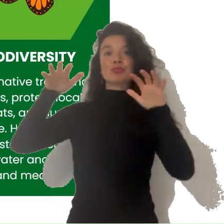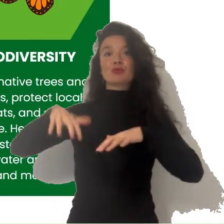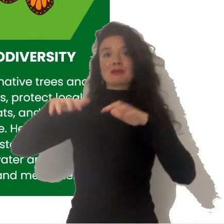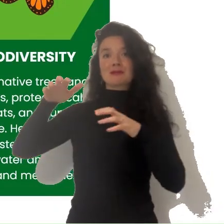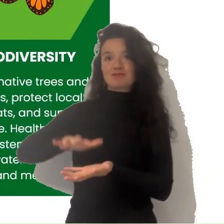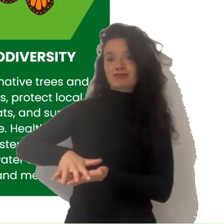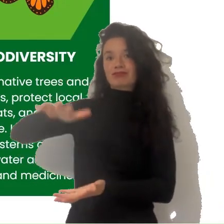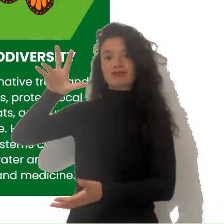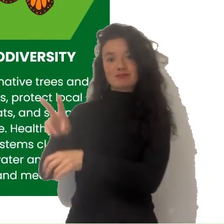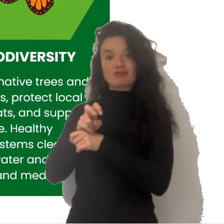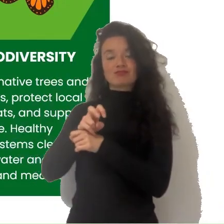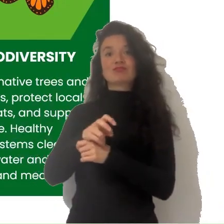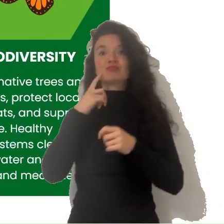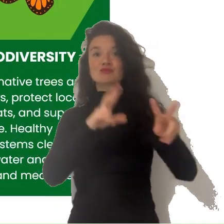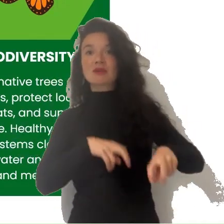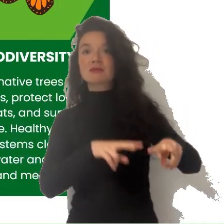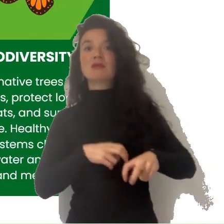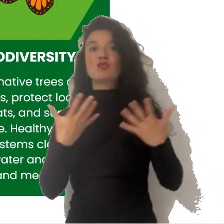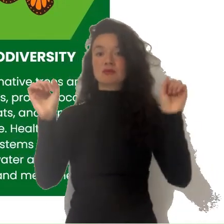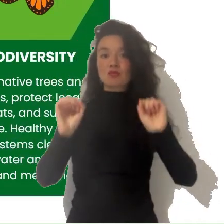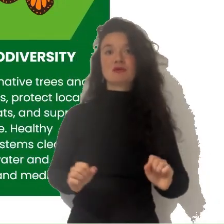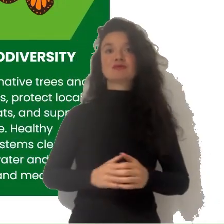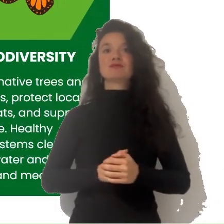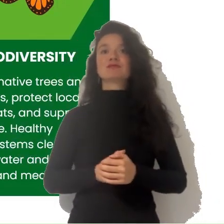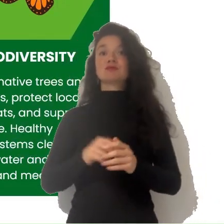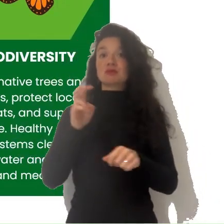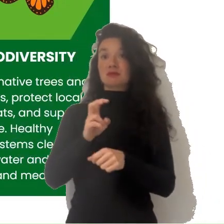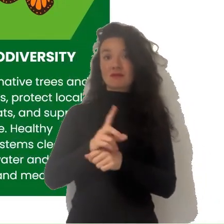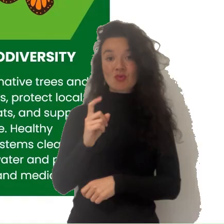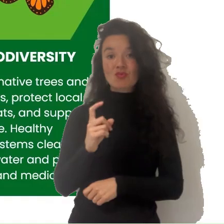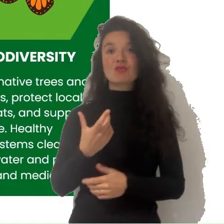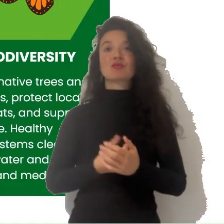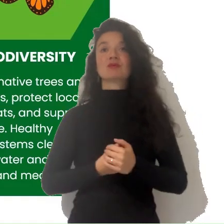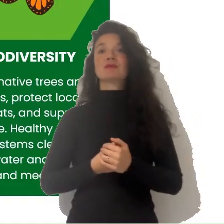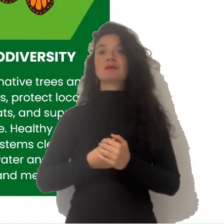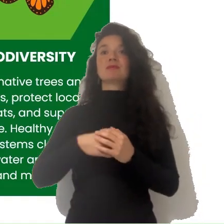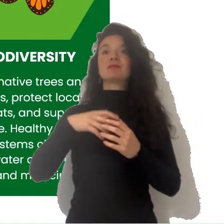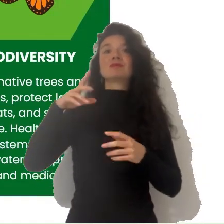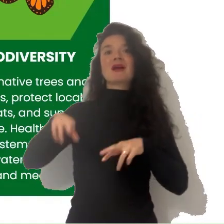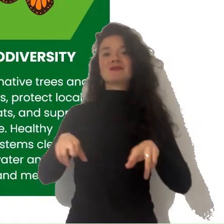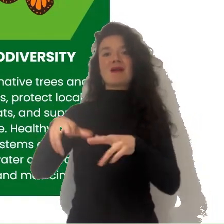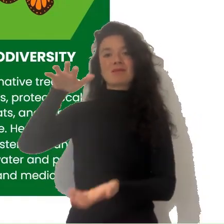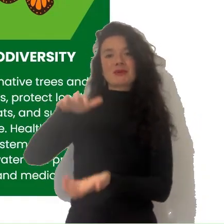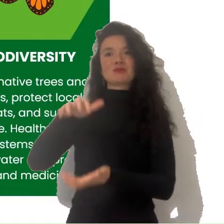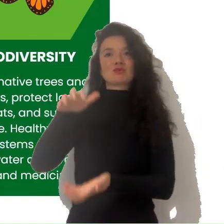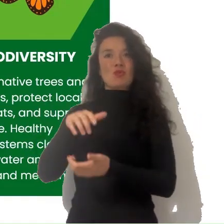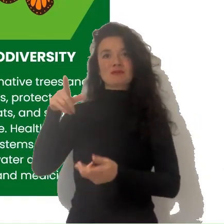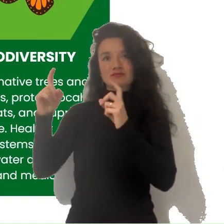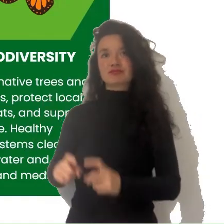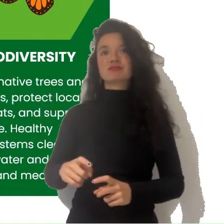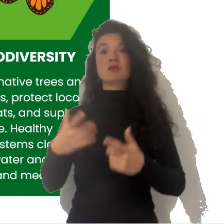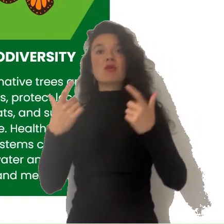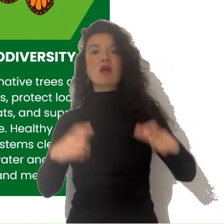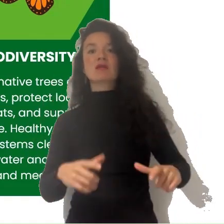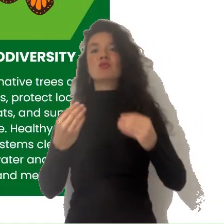For water, we have examples like fix leaks, turn off taps when not in use, collect